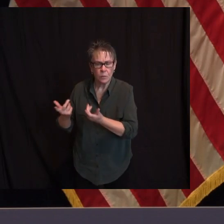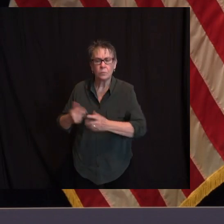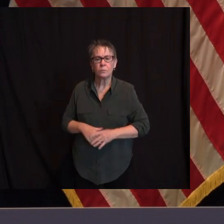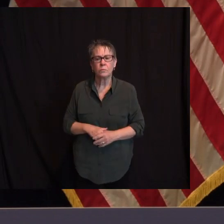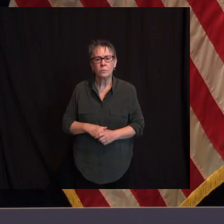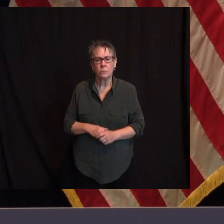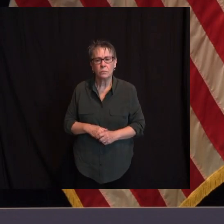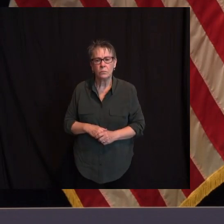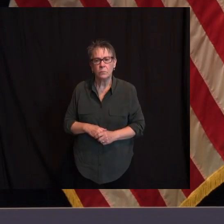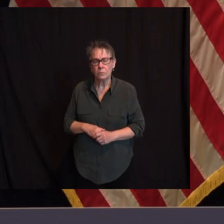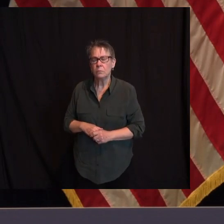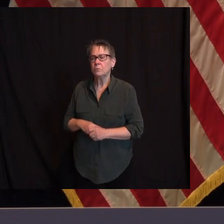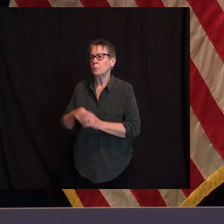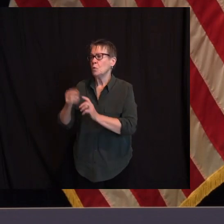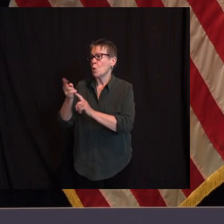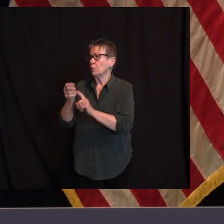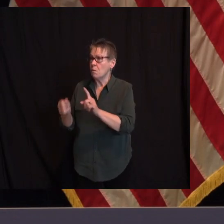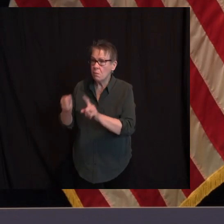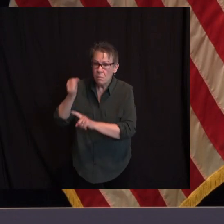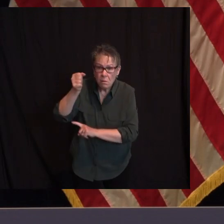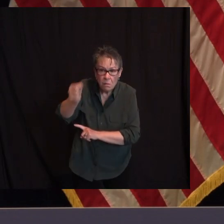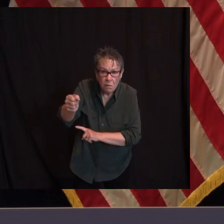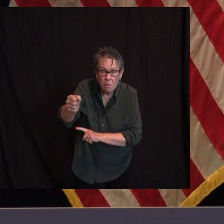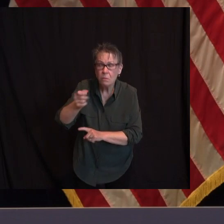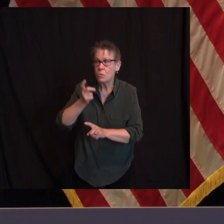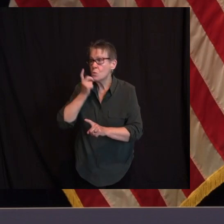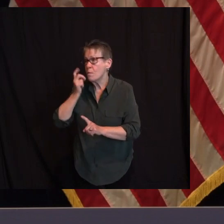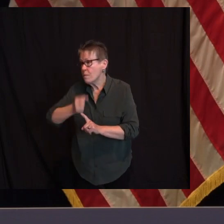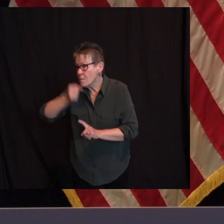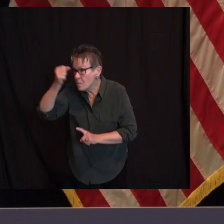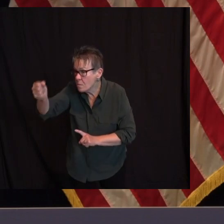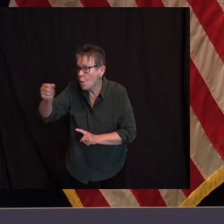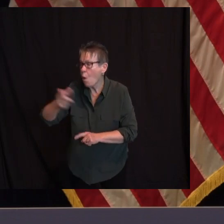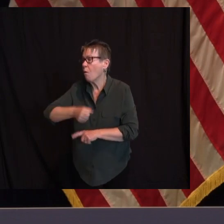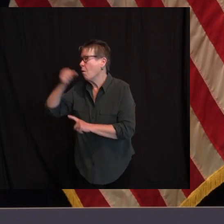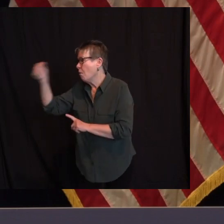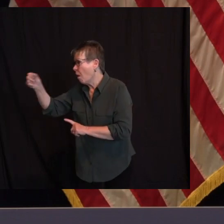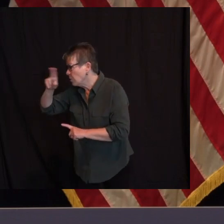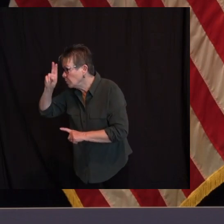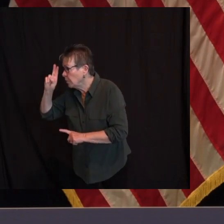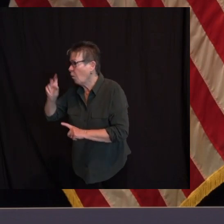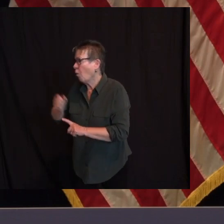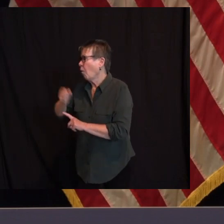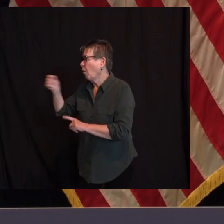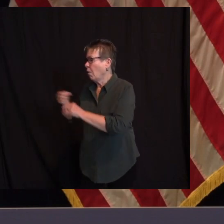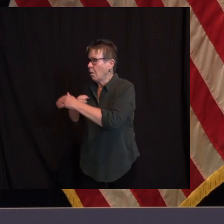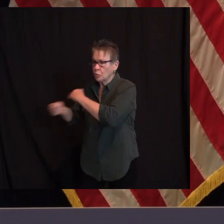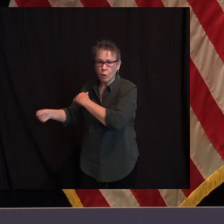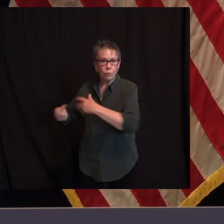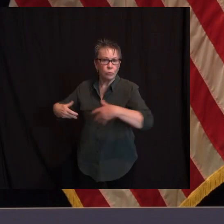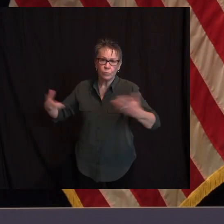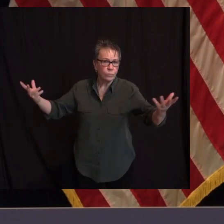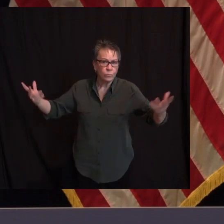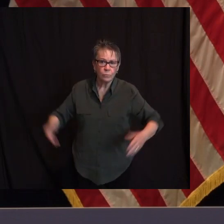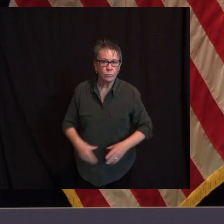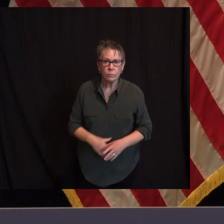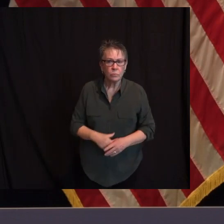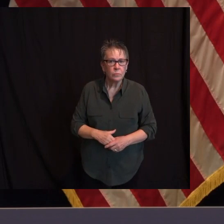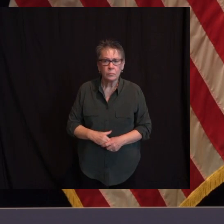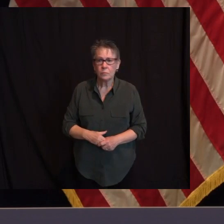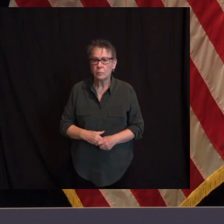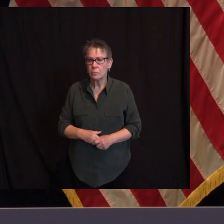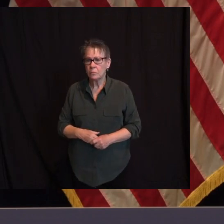VTC with the White House. Otherwise, 1 o'clock. And then we're shooting for 10:30, I believe, on Friday. Also